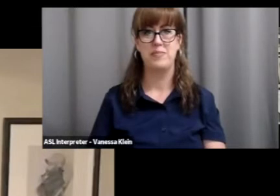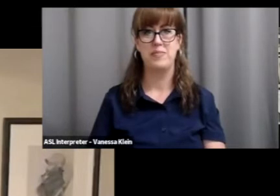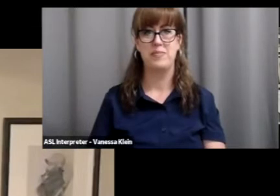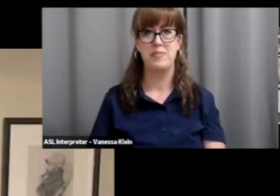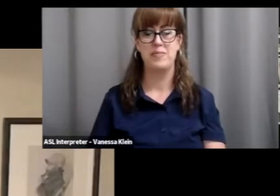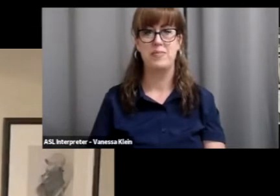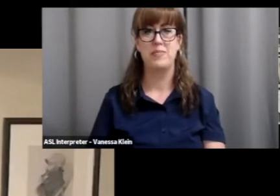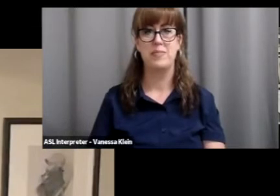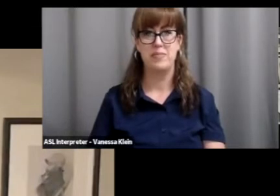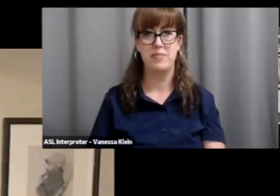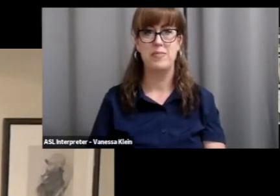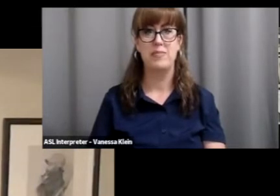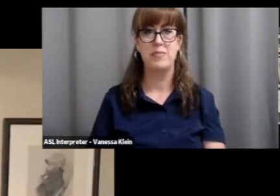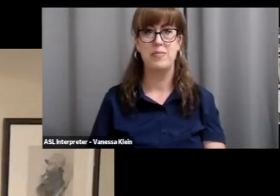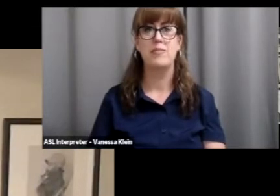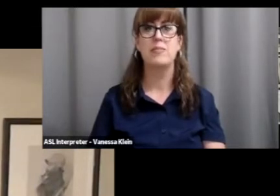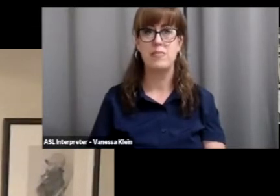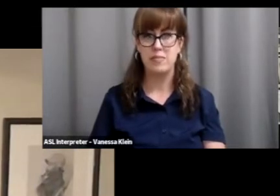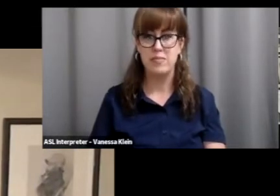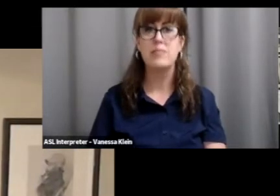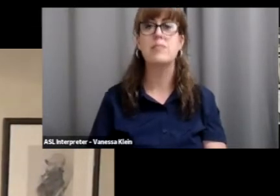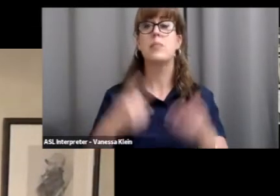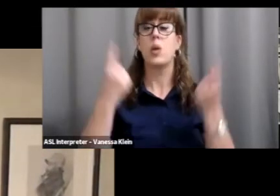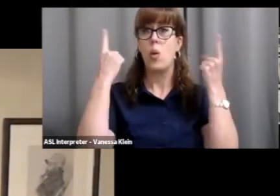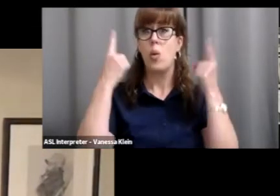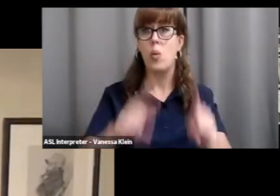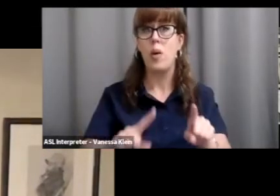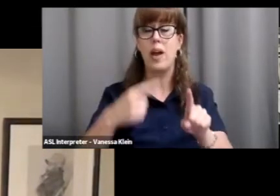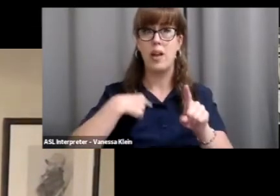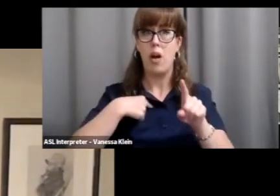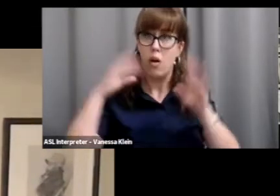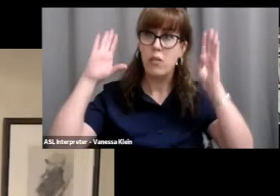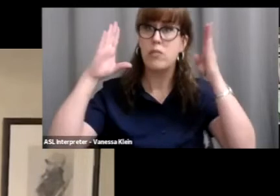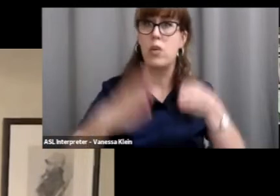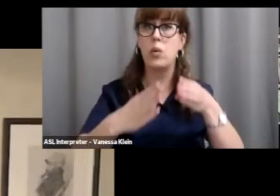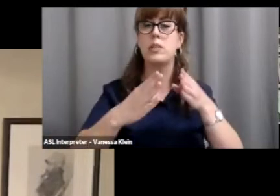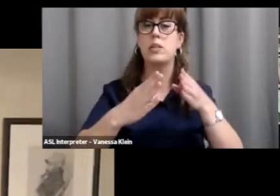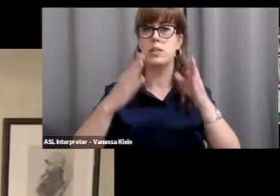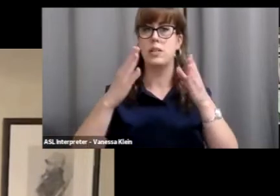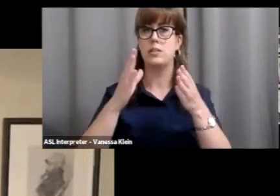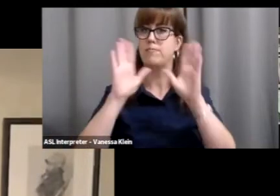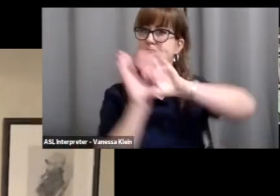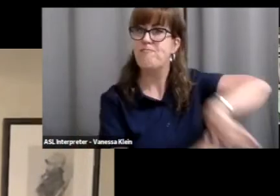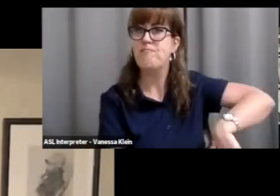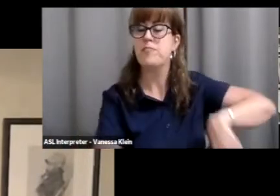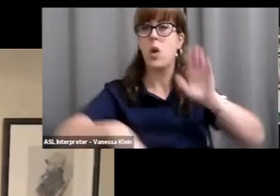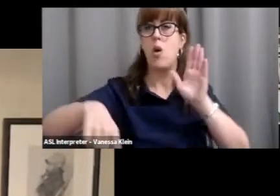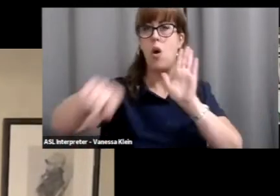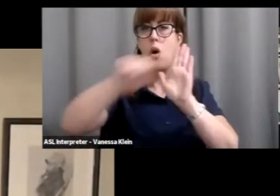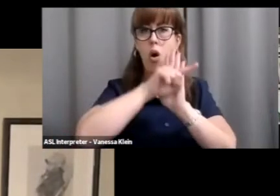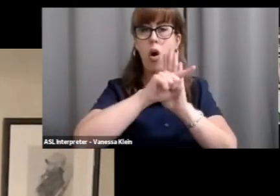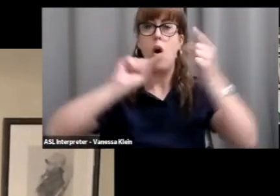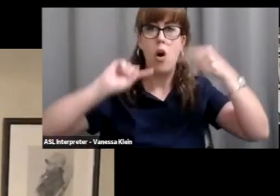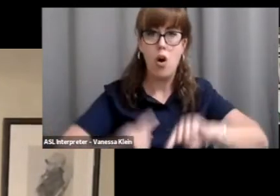to ending harmful stereotypes and reaching gender equality, we need all hands on